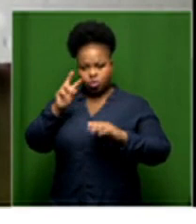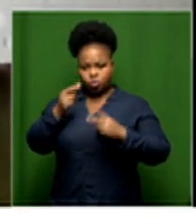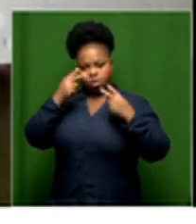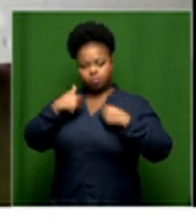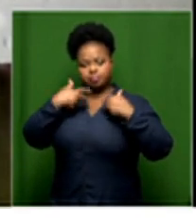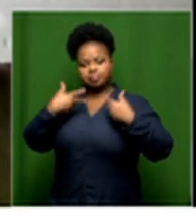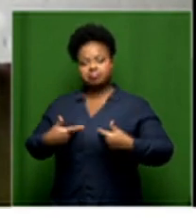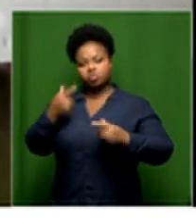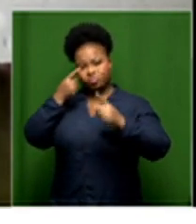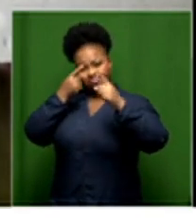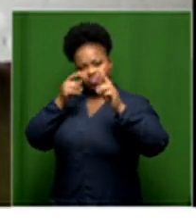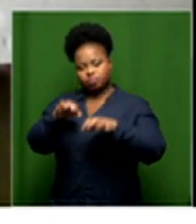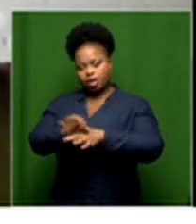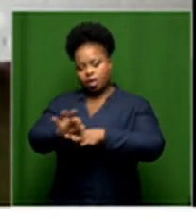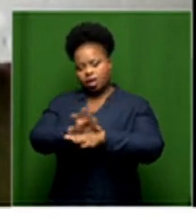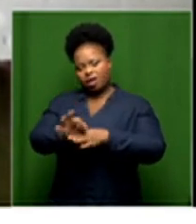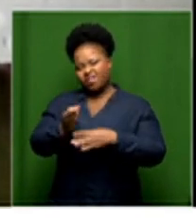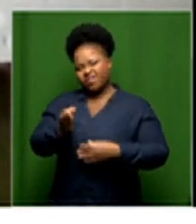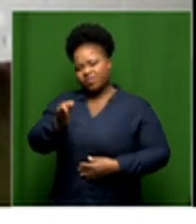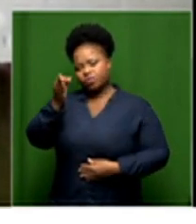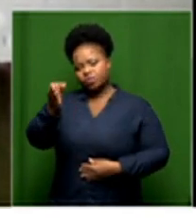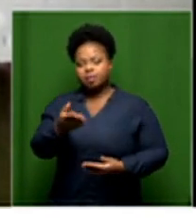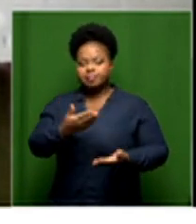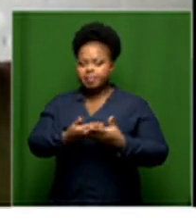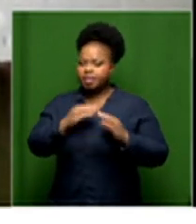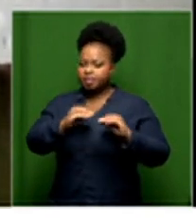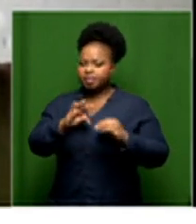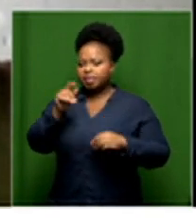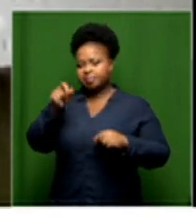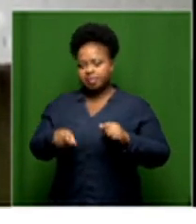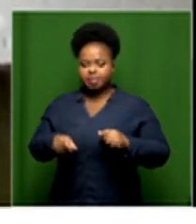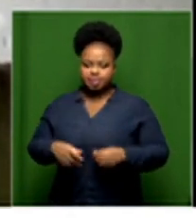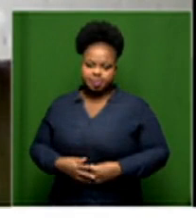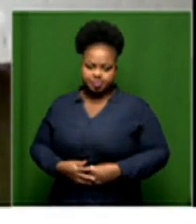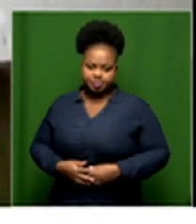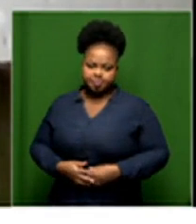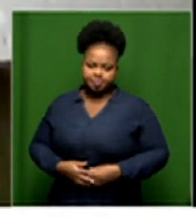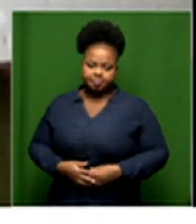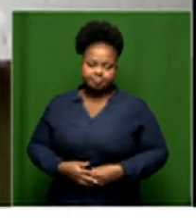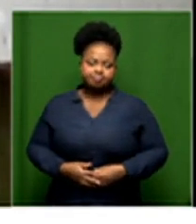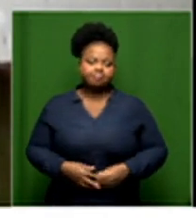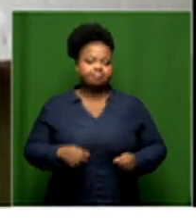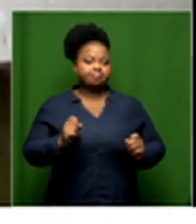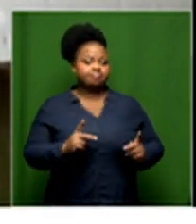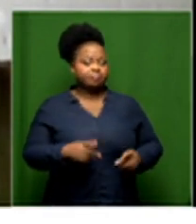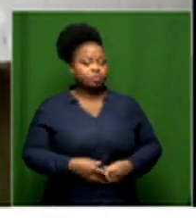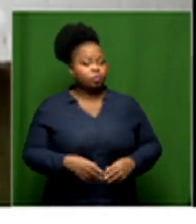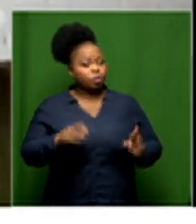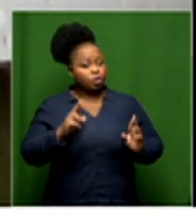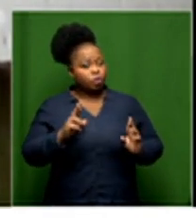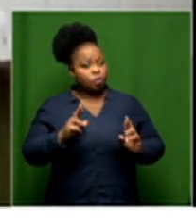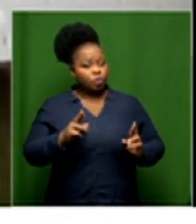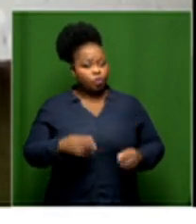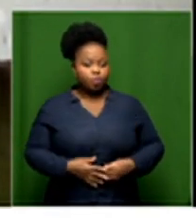so I'm aiming and planning in the future I'll be able to teach somebody what I'm capable of. Okay, so and we hope that you